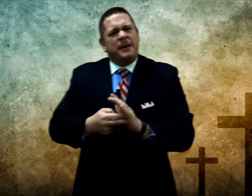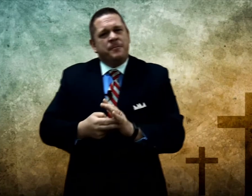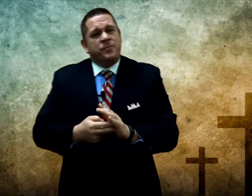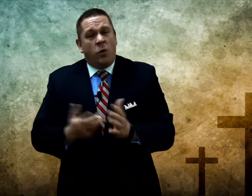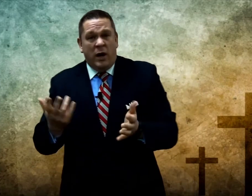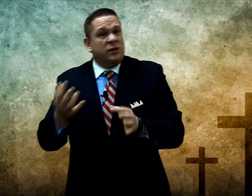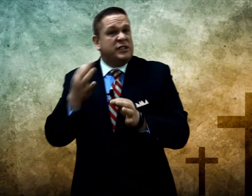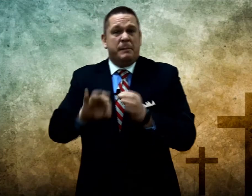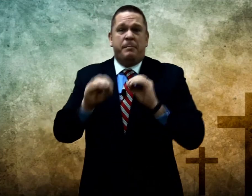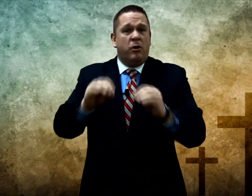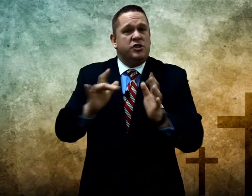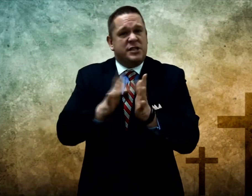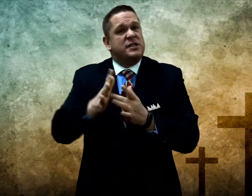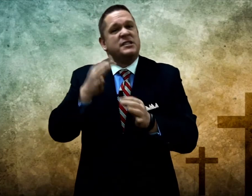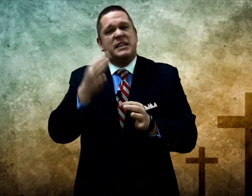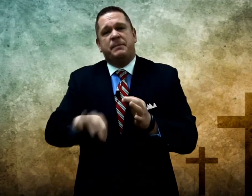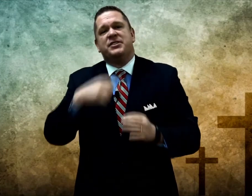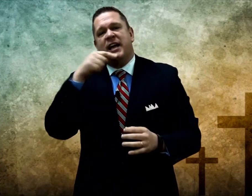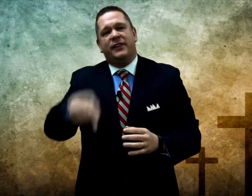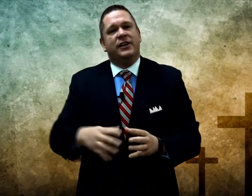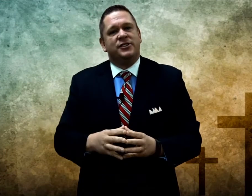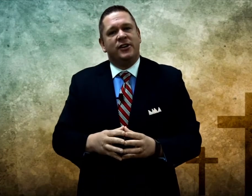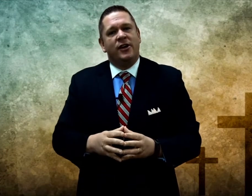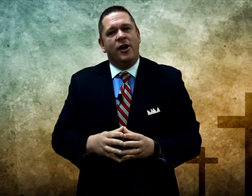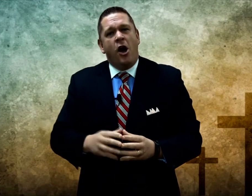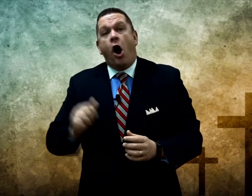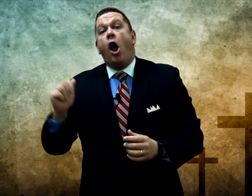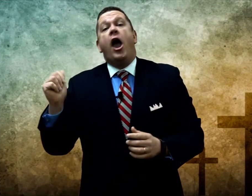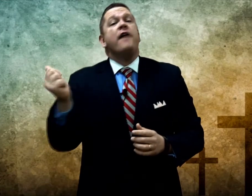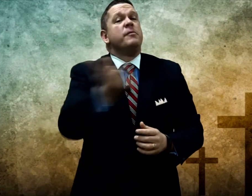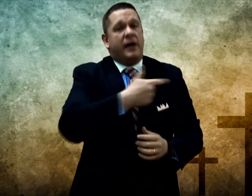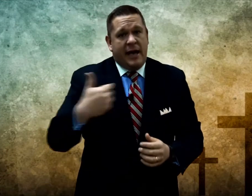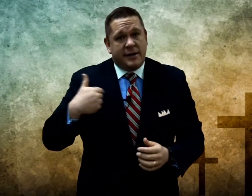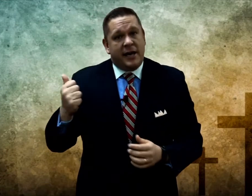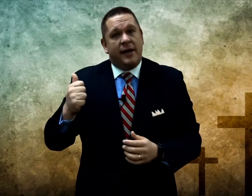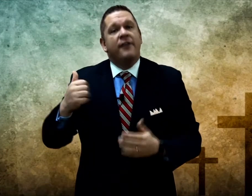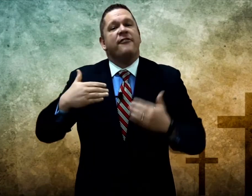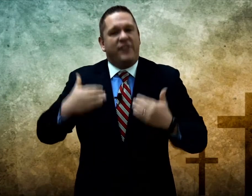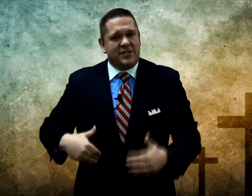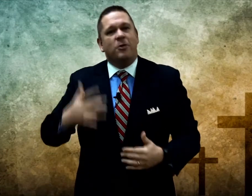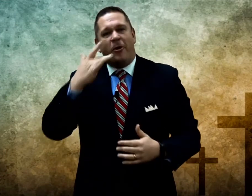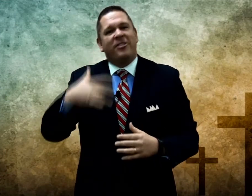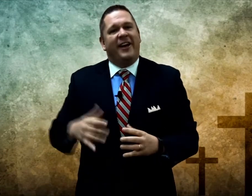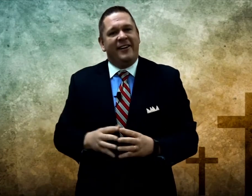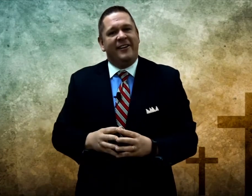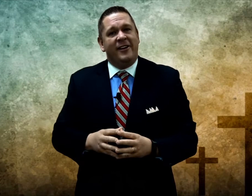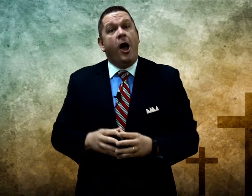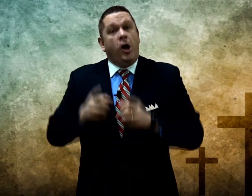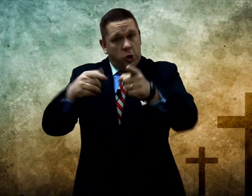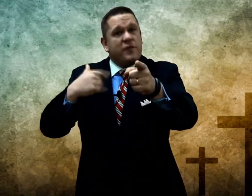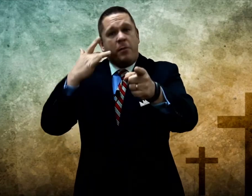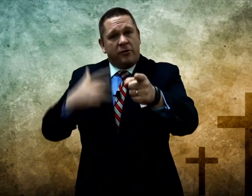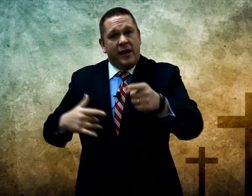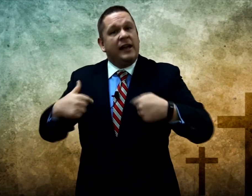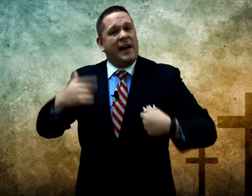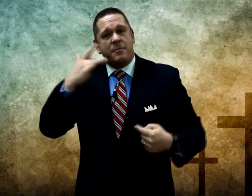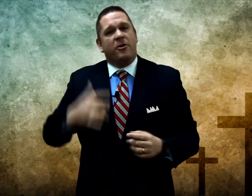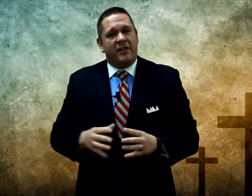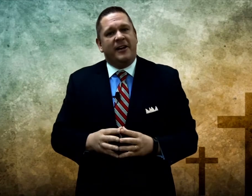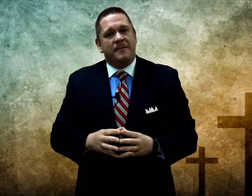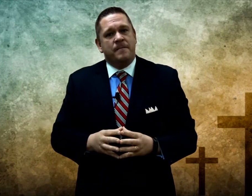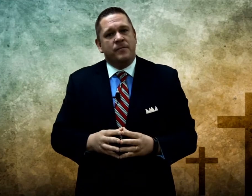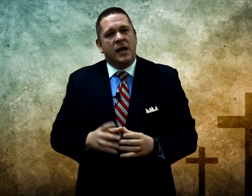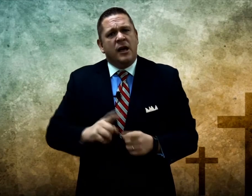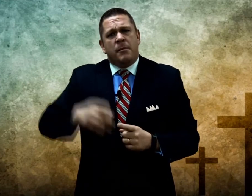does that mean? Well, simply put, Jesus is simply saying this. Everybody has a physical birthday. You have a birthday and I